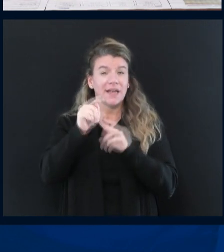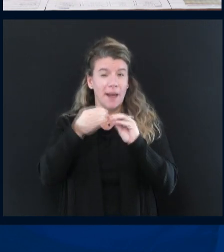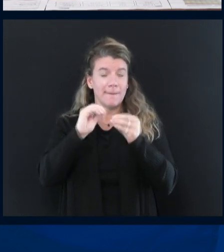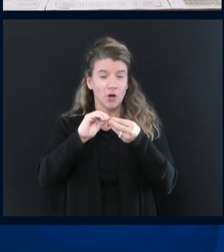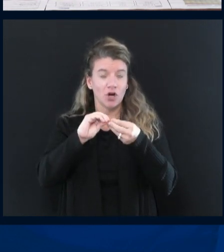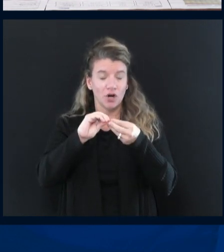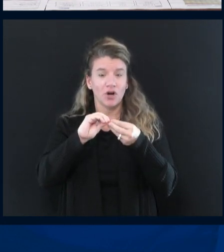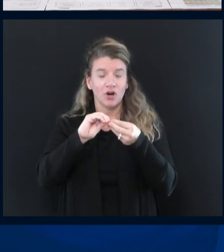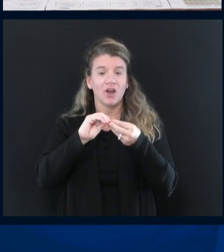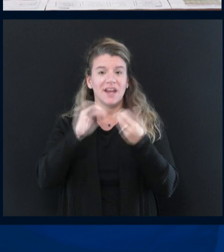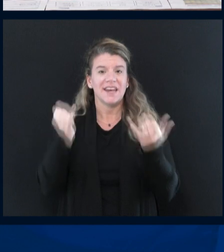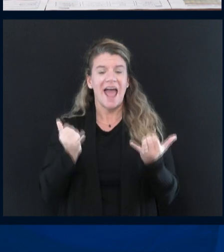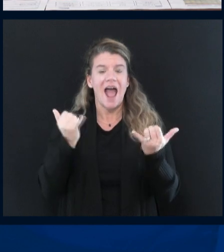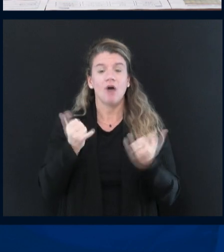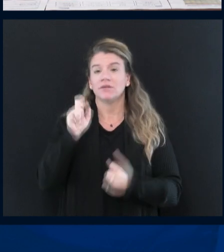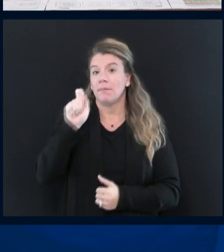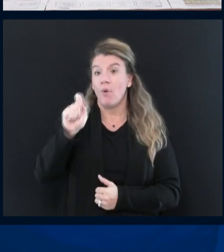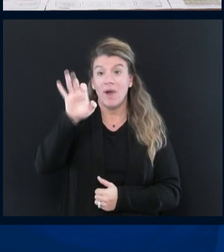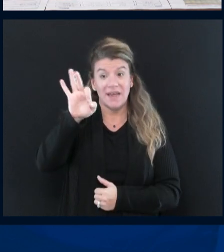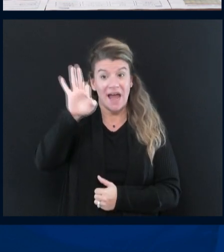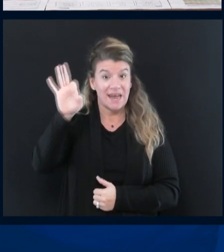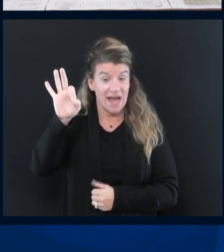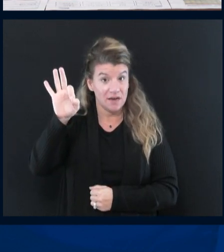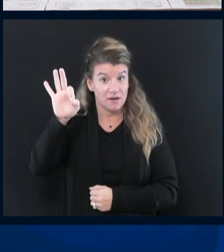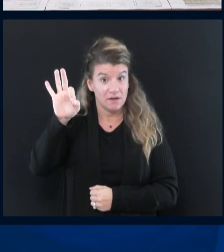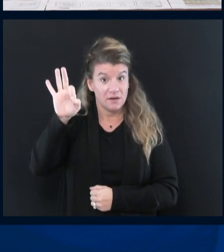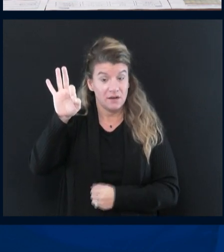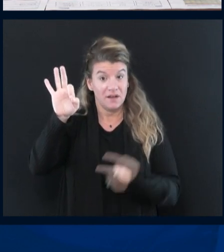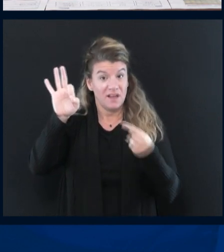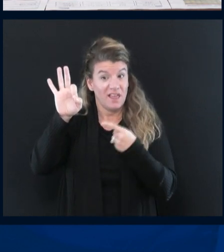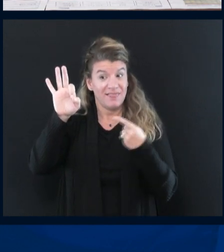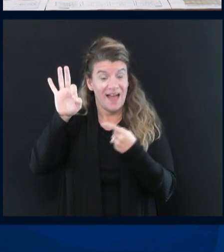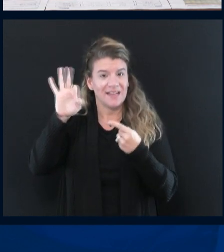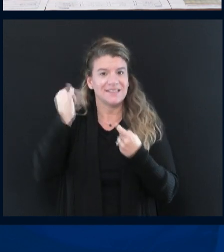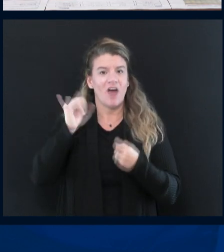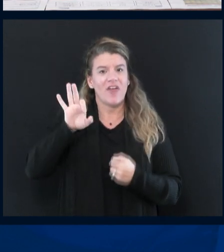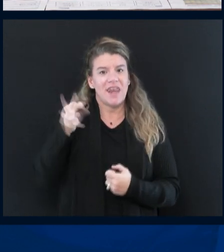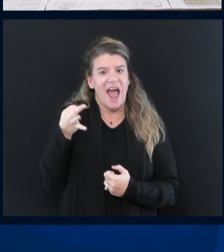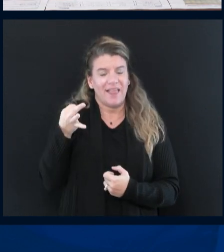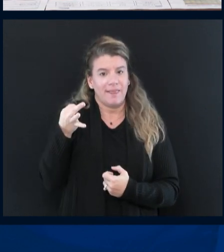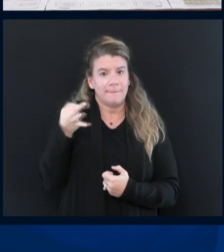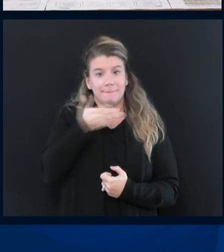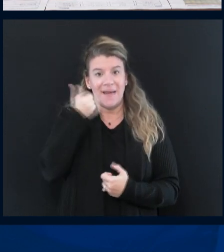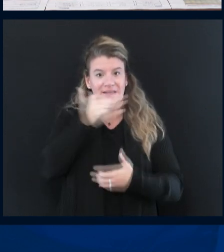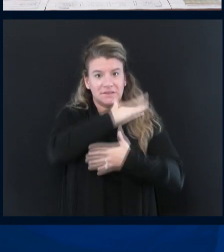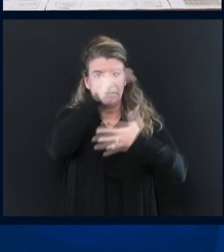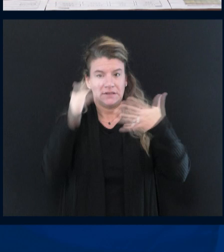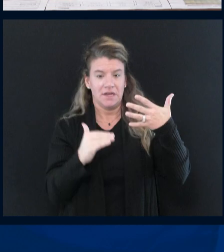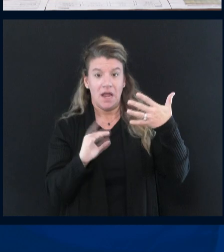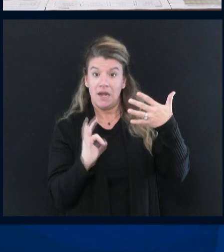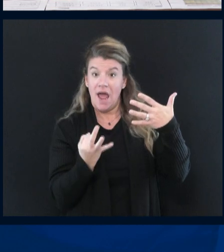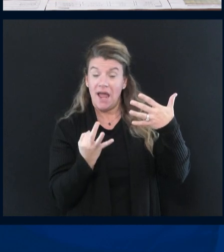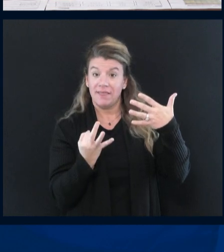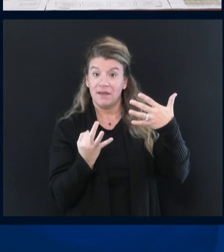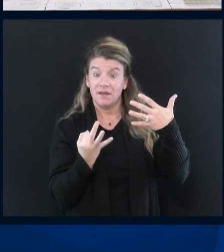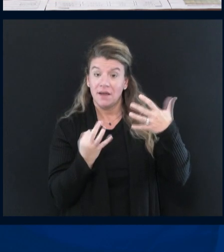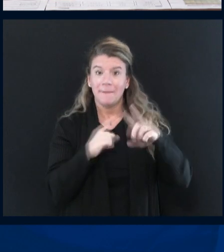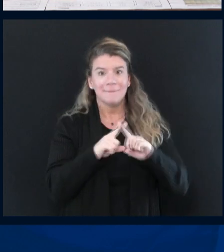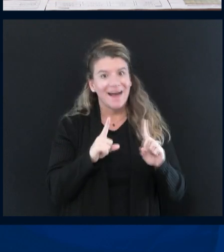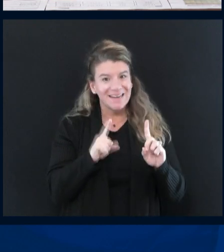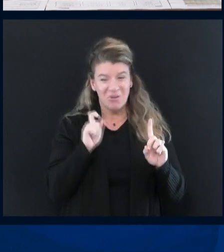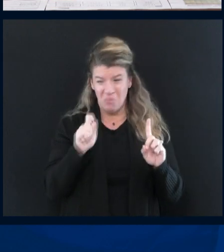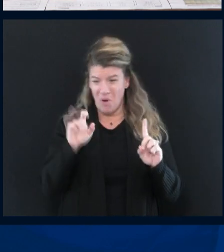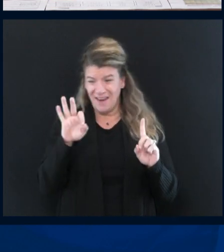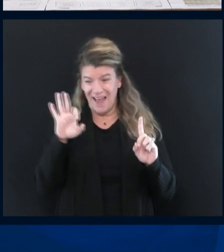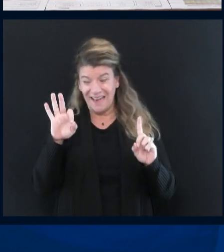our RT number now is at 0.99. That's the 9th best in the country, but it's almost back to 1 again,